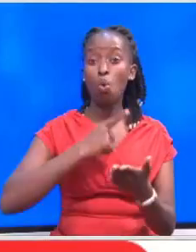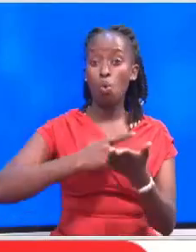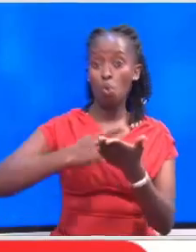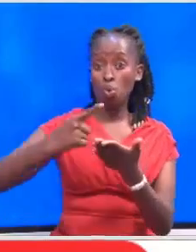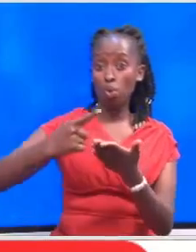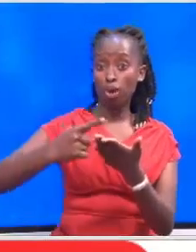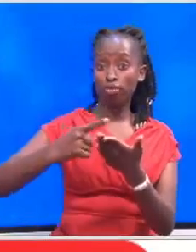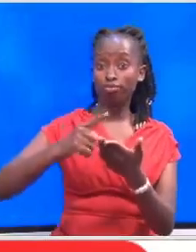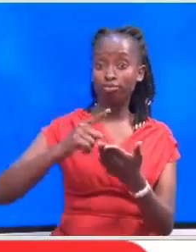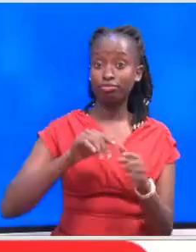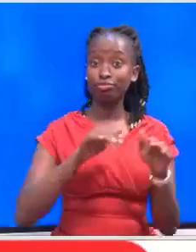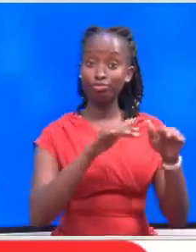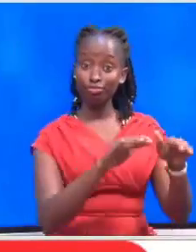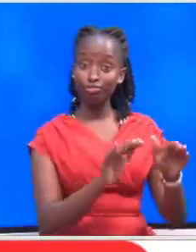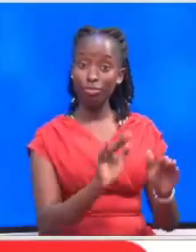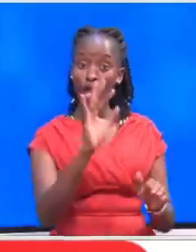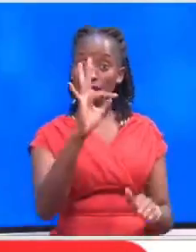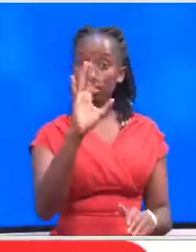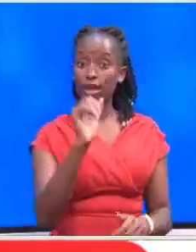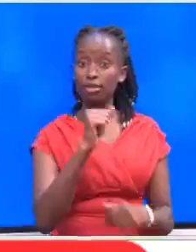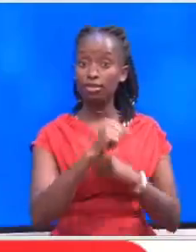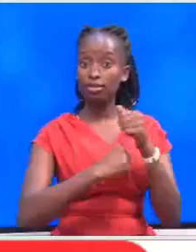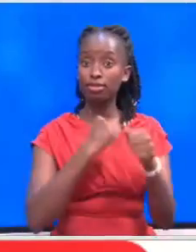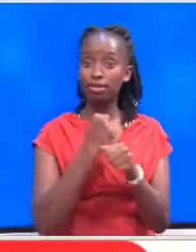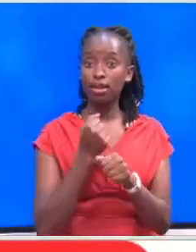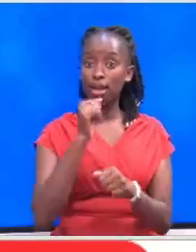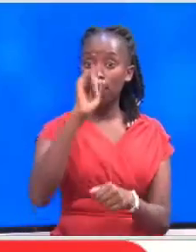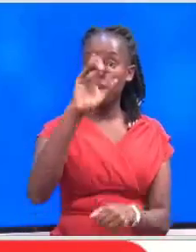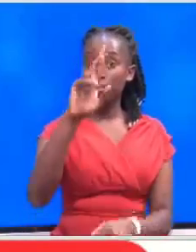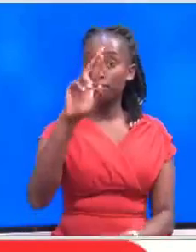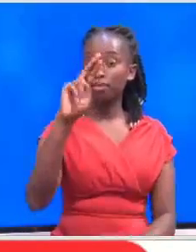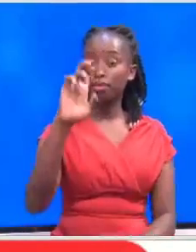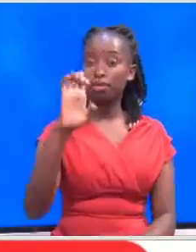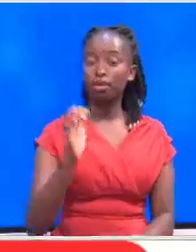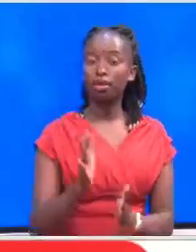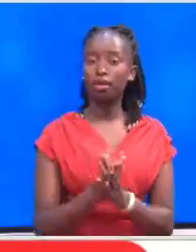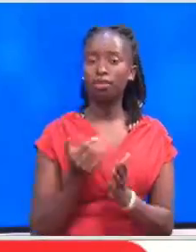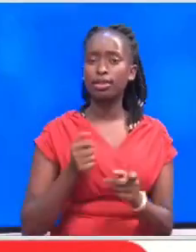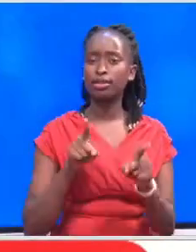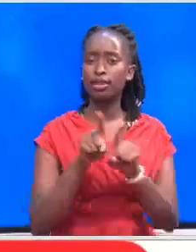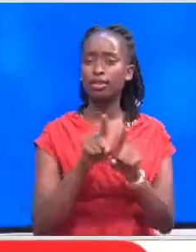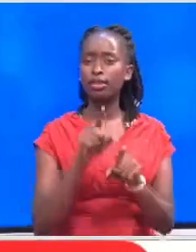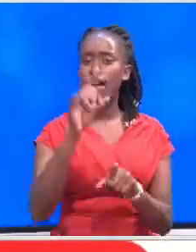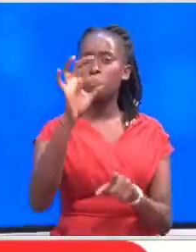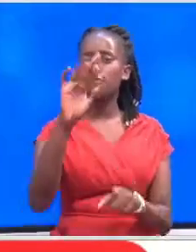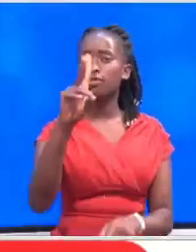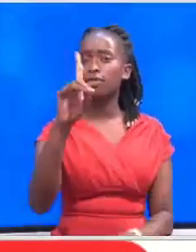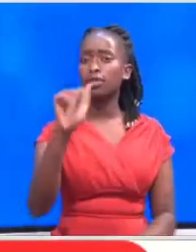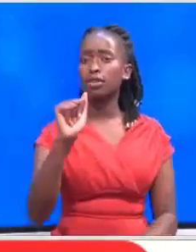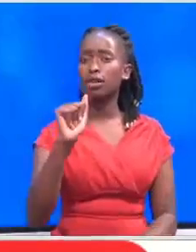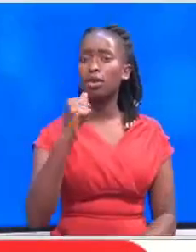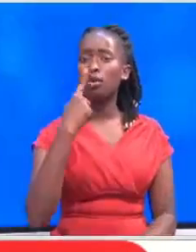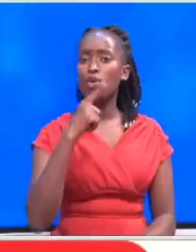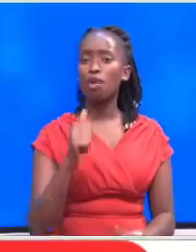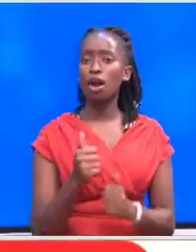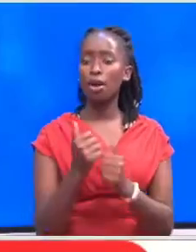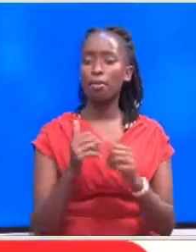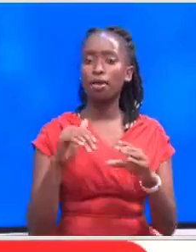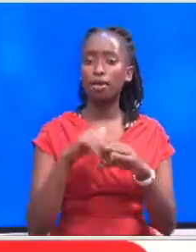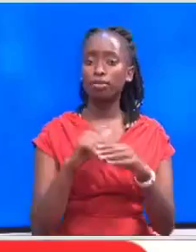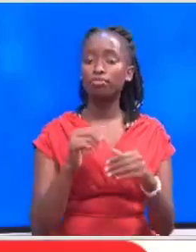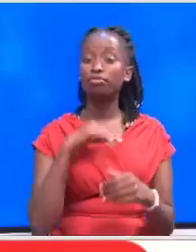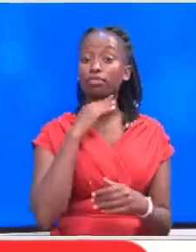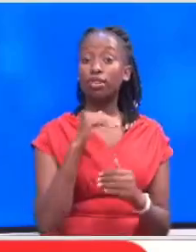of 30-year-old Irene Makandi and her sister Frida Karira, who succumbed to an illness on the 30th of September this